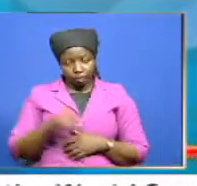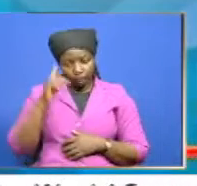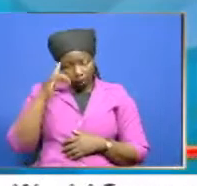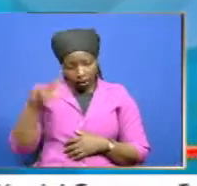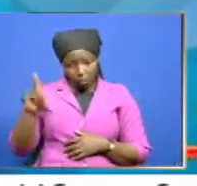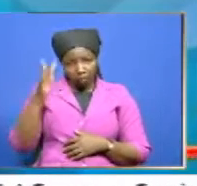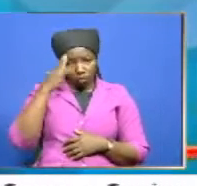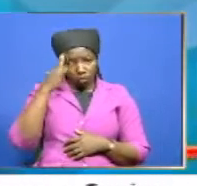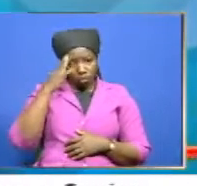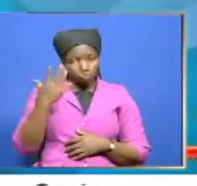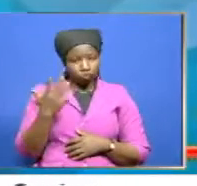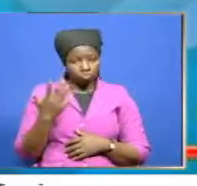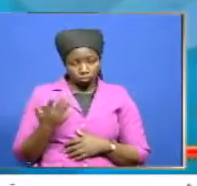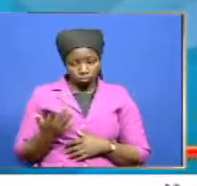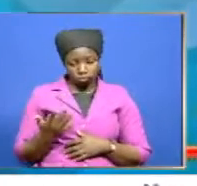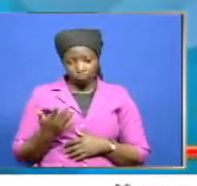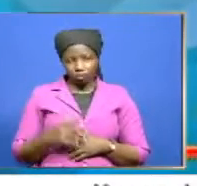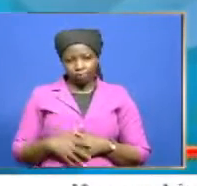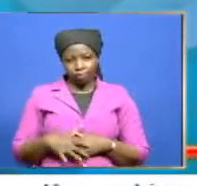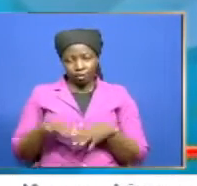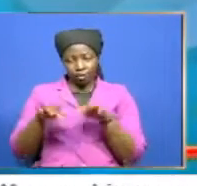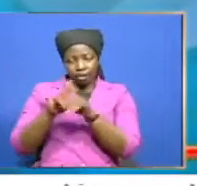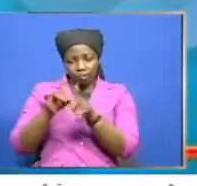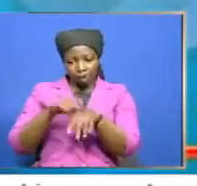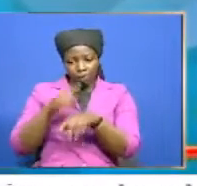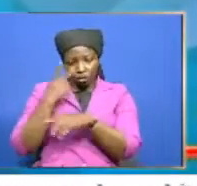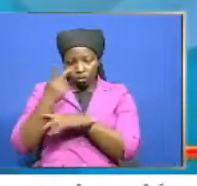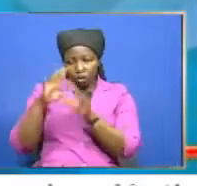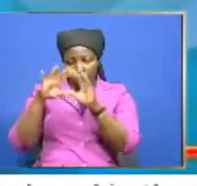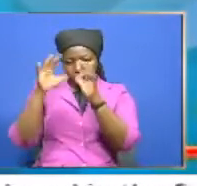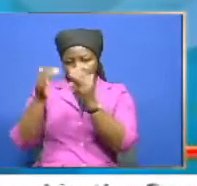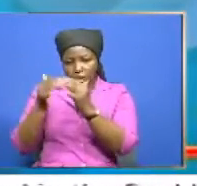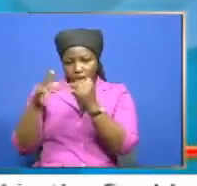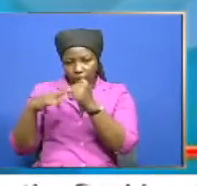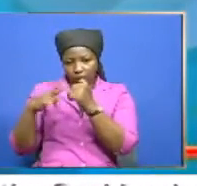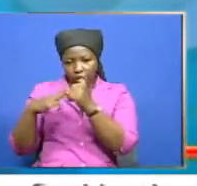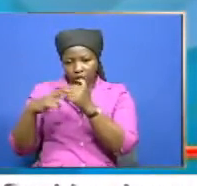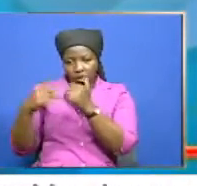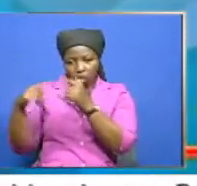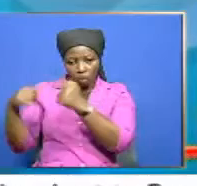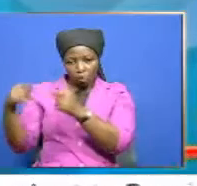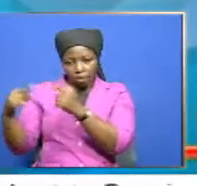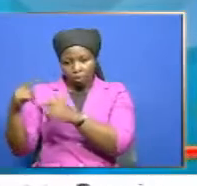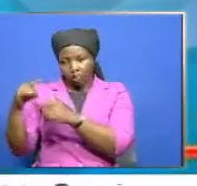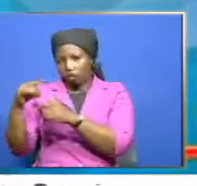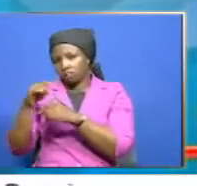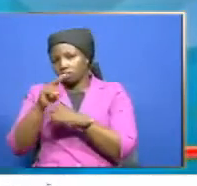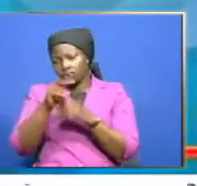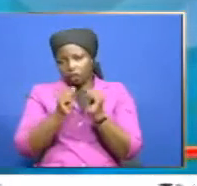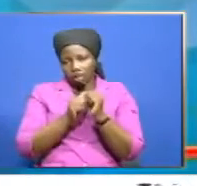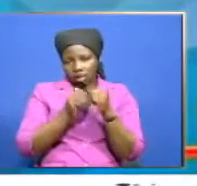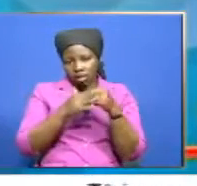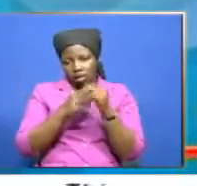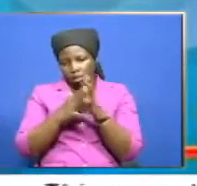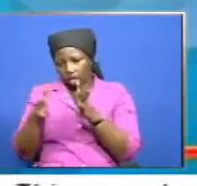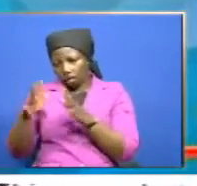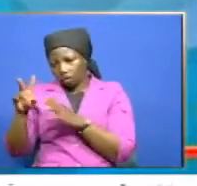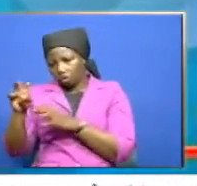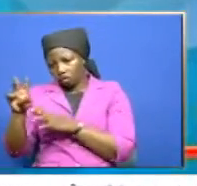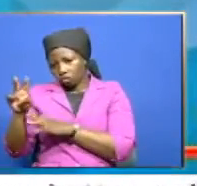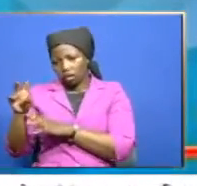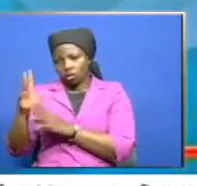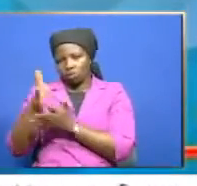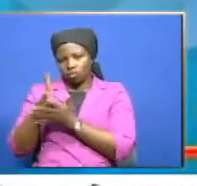terrain, they know our boys. And when you look at even the World 7 Series in 2019 and 2020, you know, Spain have always put up some